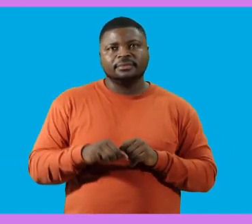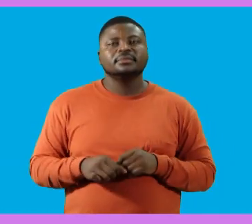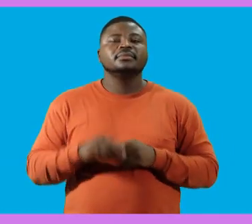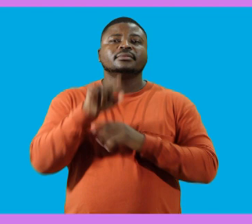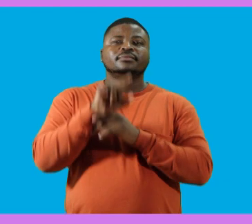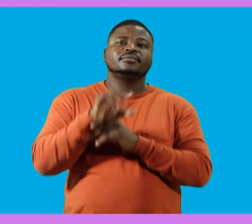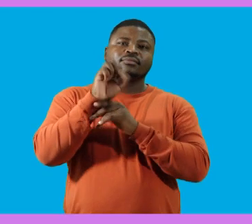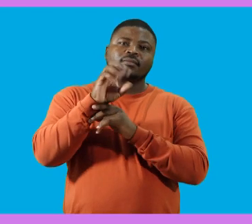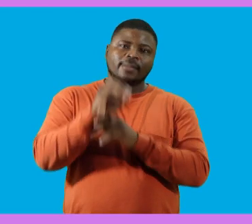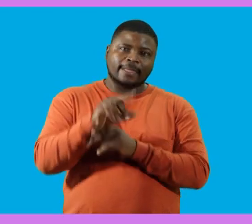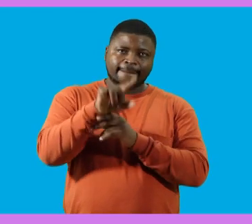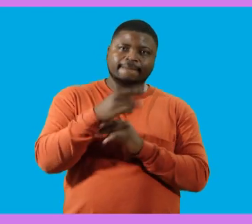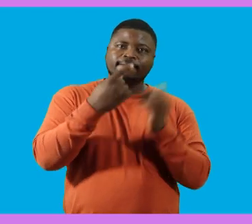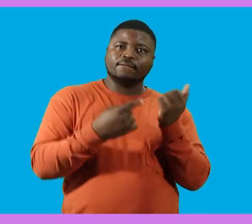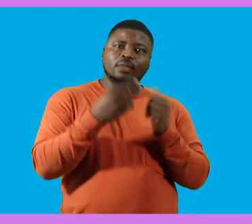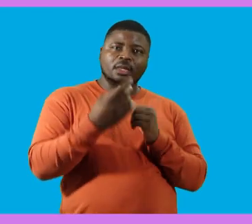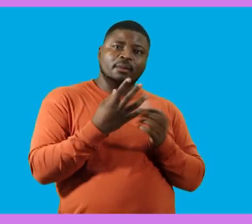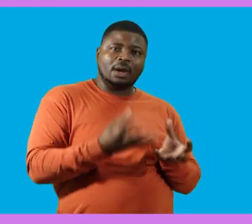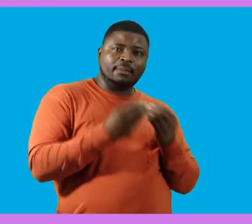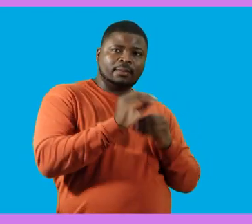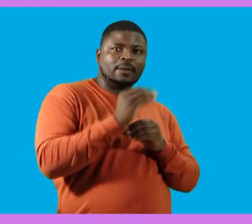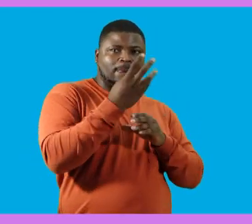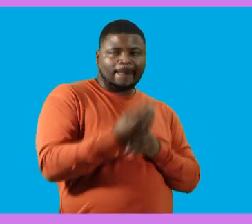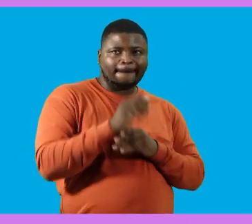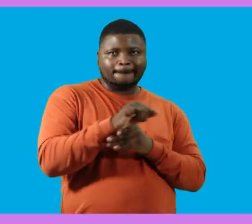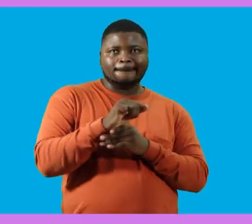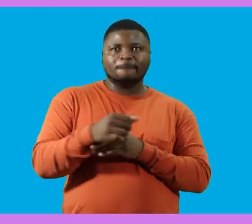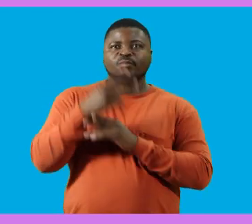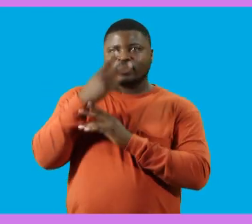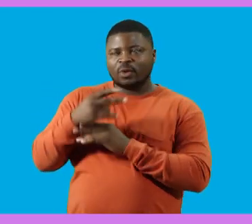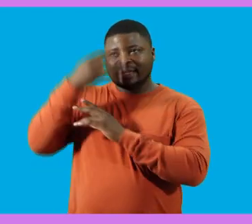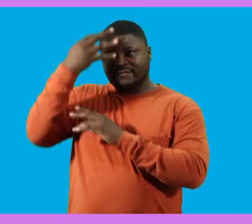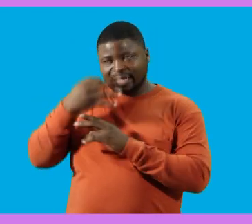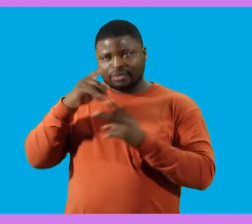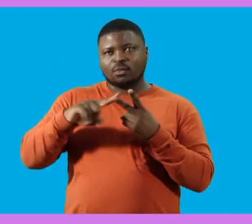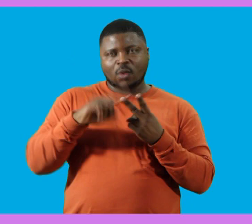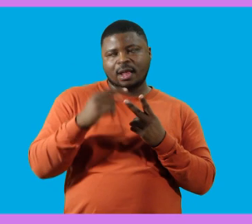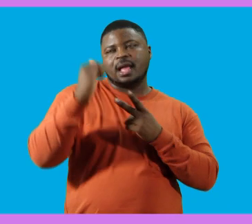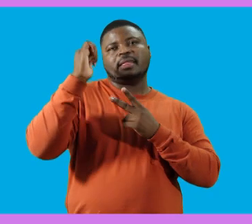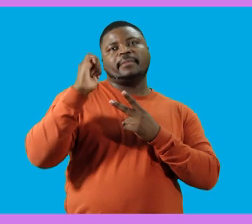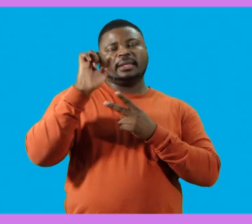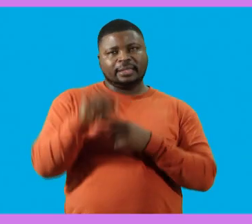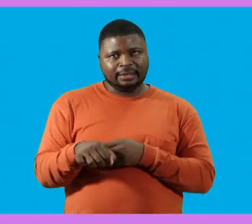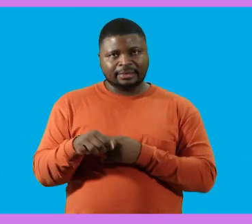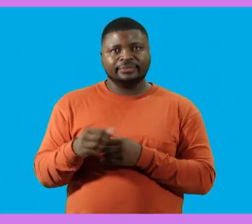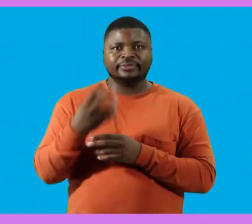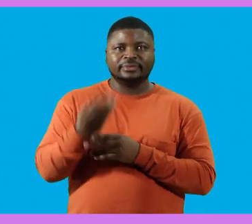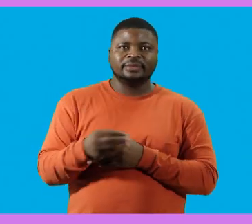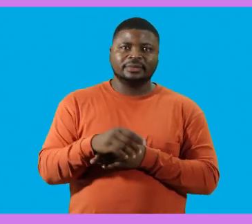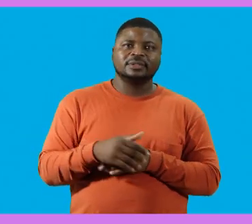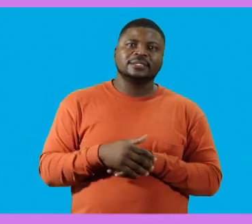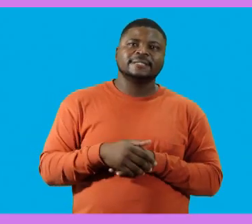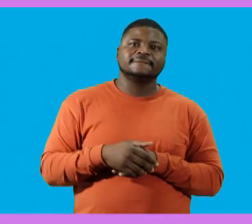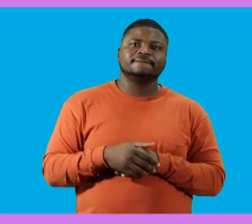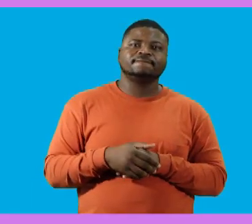And then, so that's the height and the length, and there's 2 of those, one in the front, one in the back.